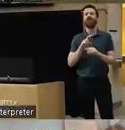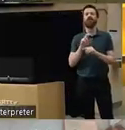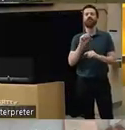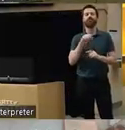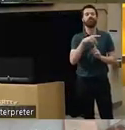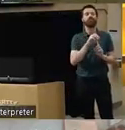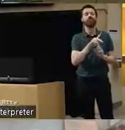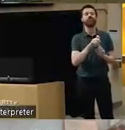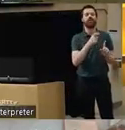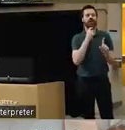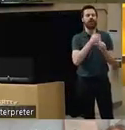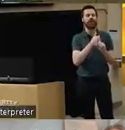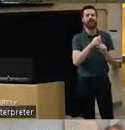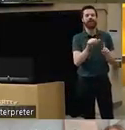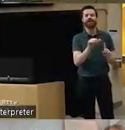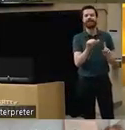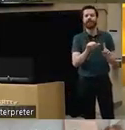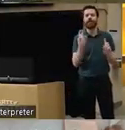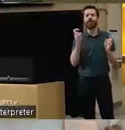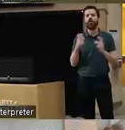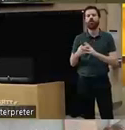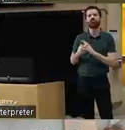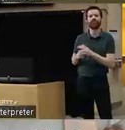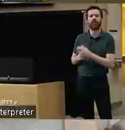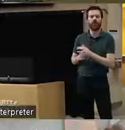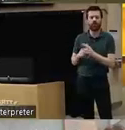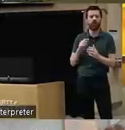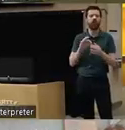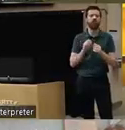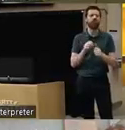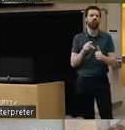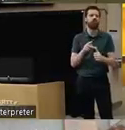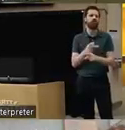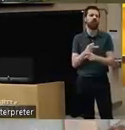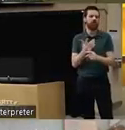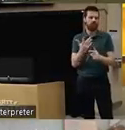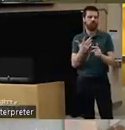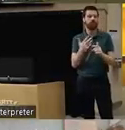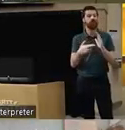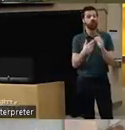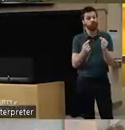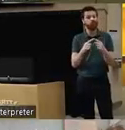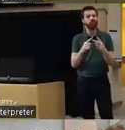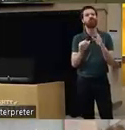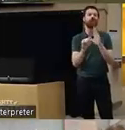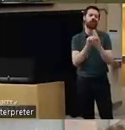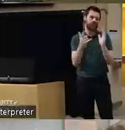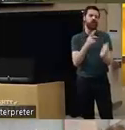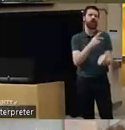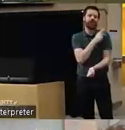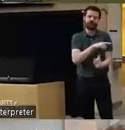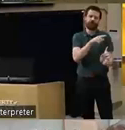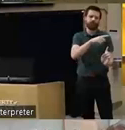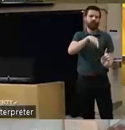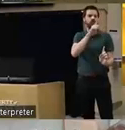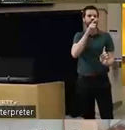the original hub and spoke model. In primary care, the roles are to identify patients who are